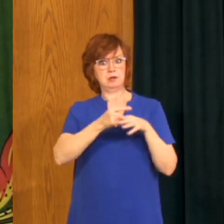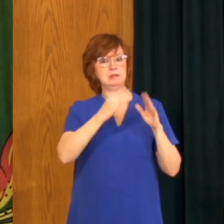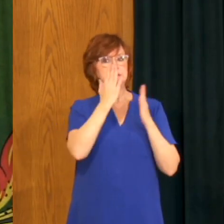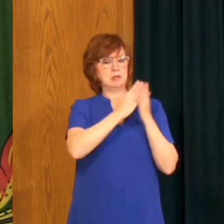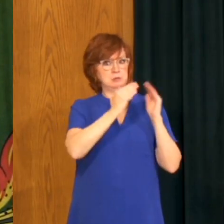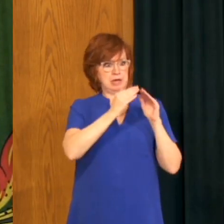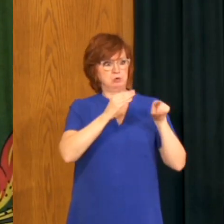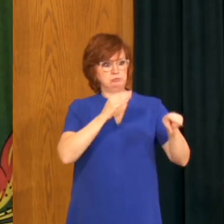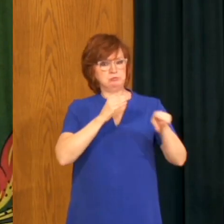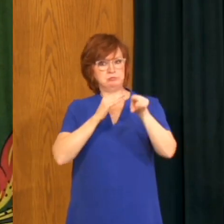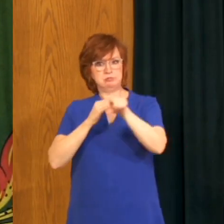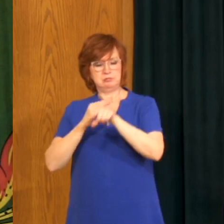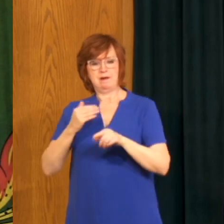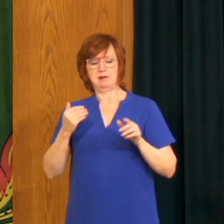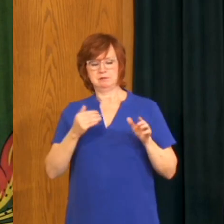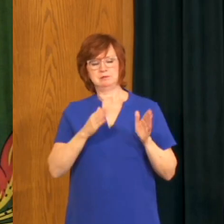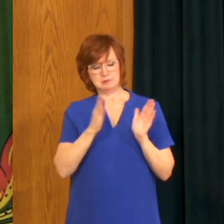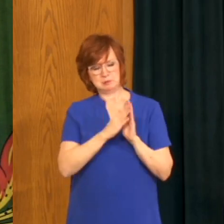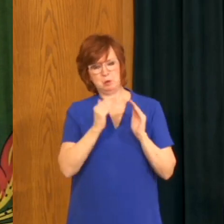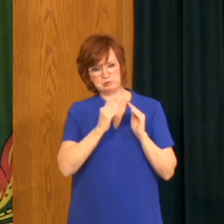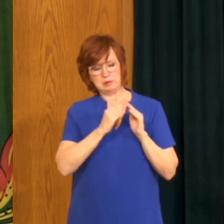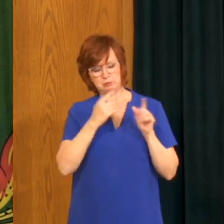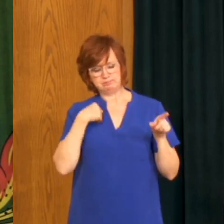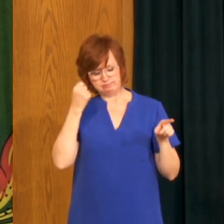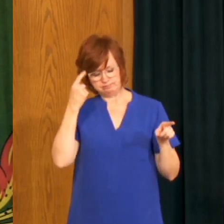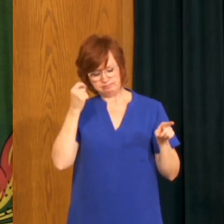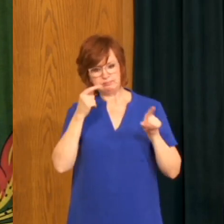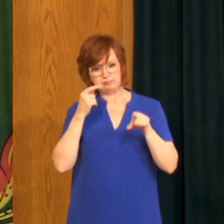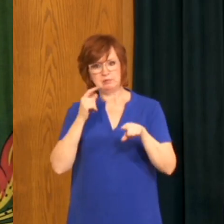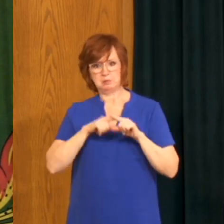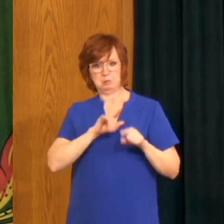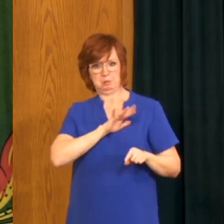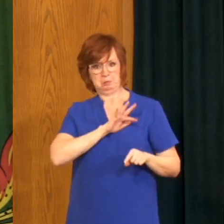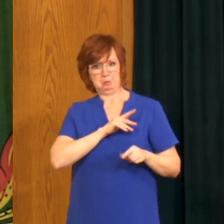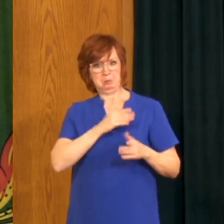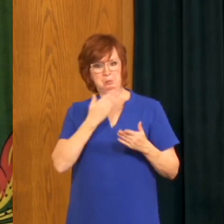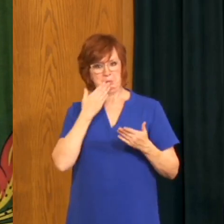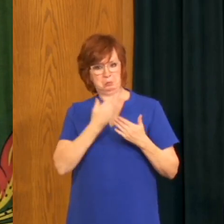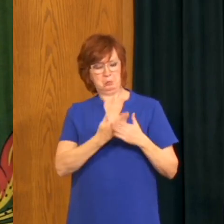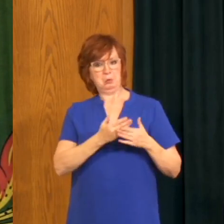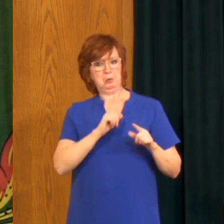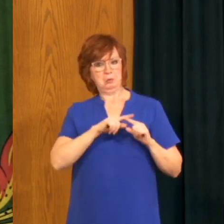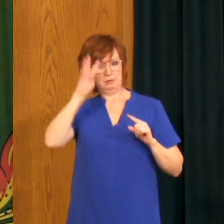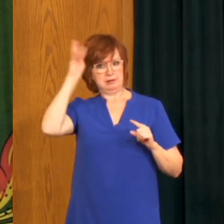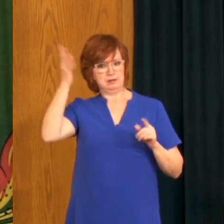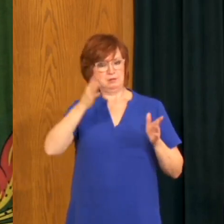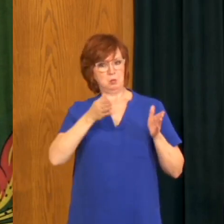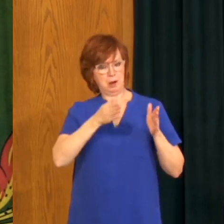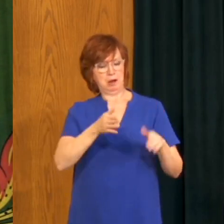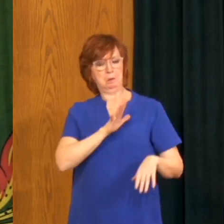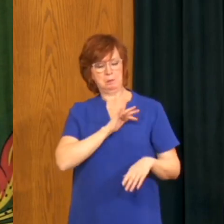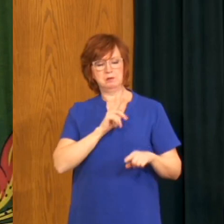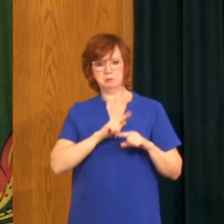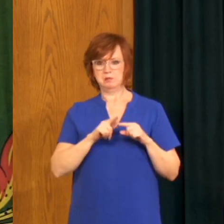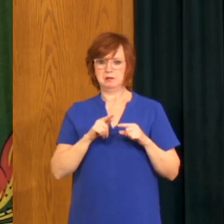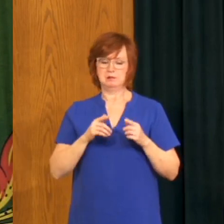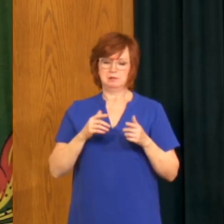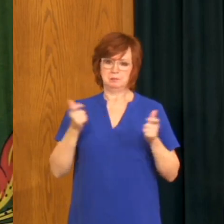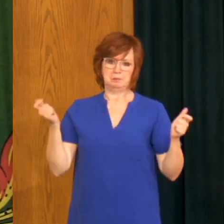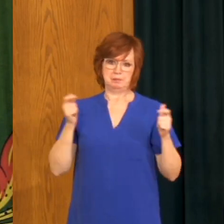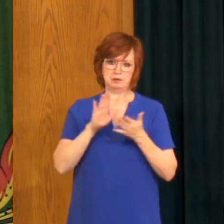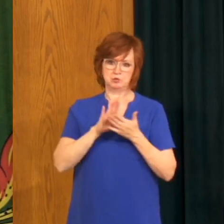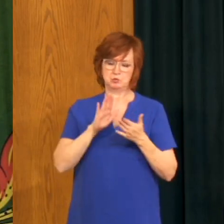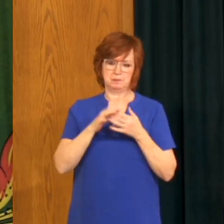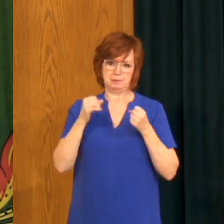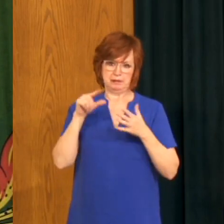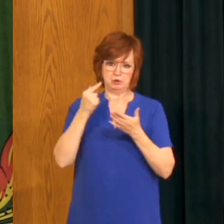moving ahead, albeit smaller communities. They are moving ahead with some very innovative platforms, and they're in-person graduations. So the schools and school